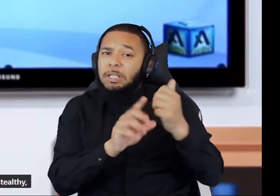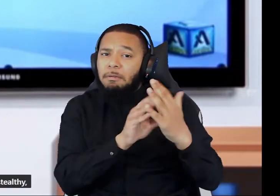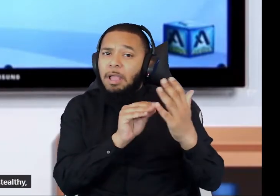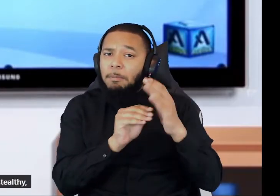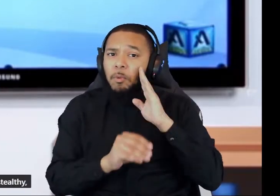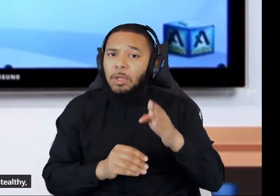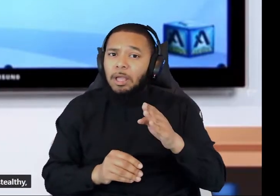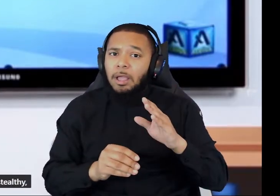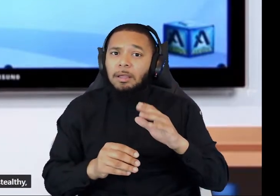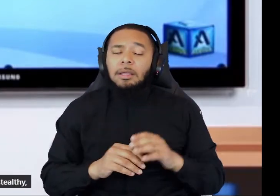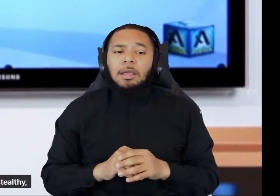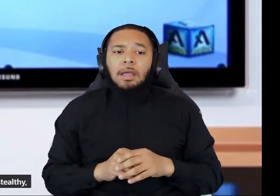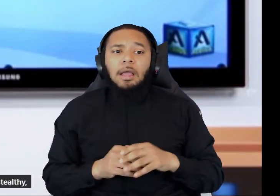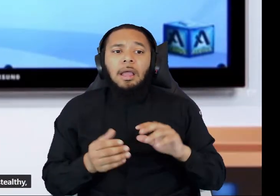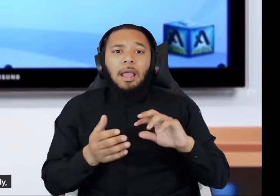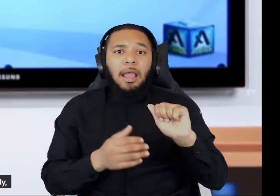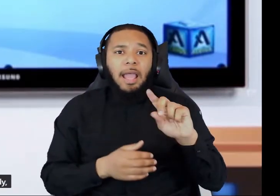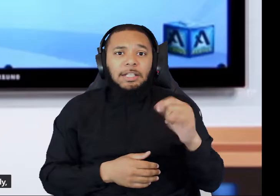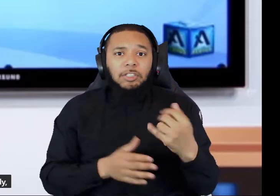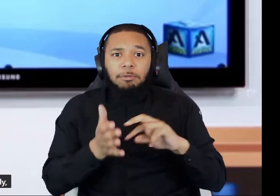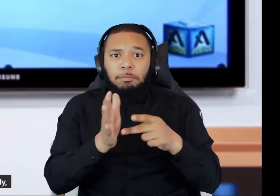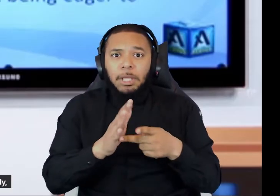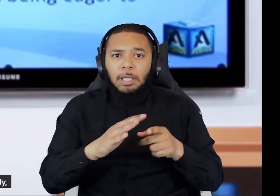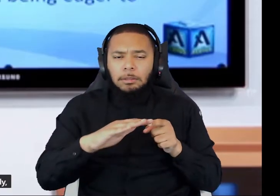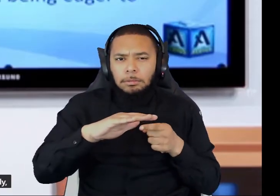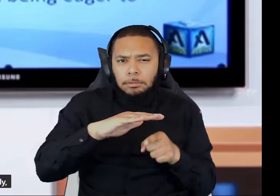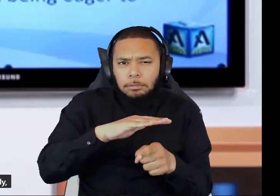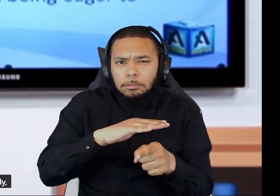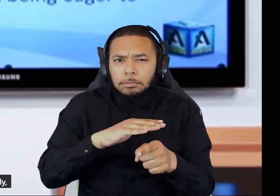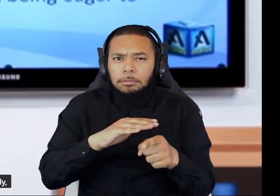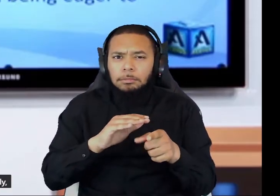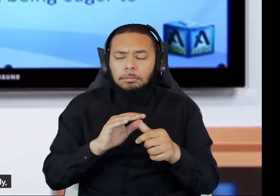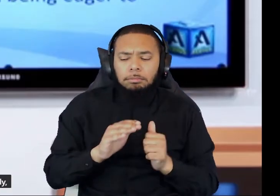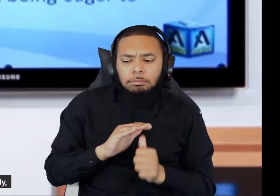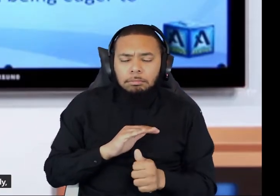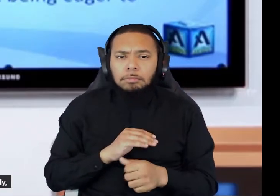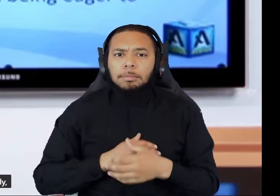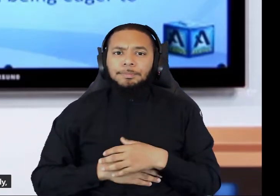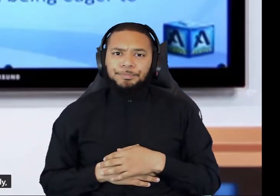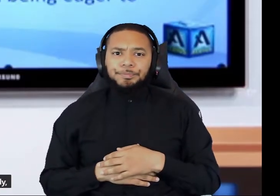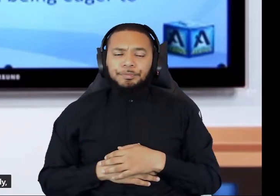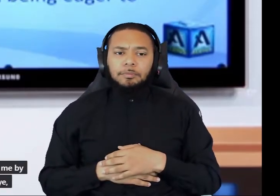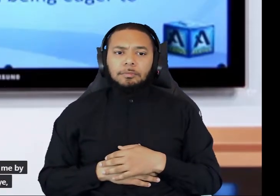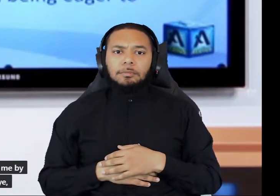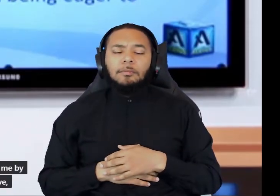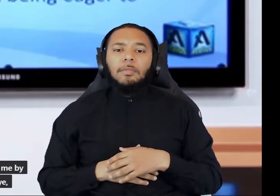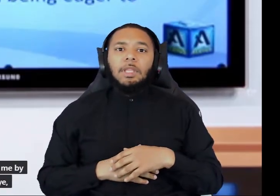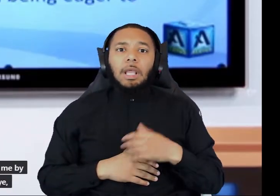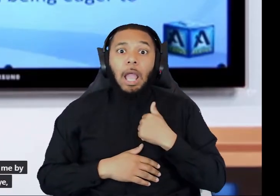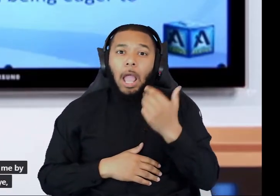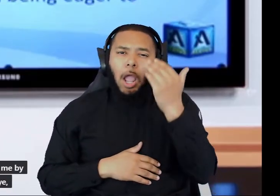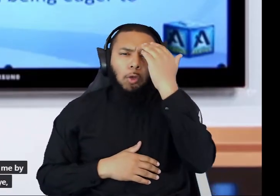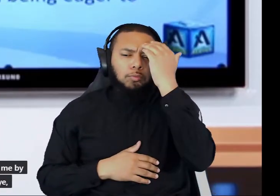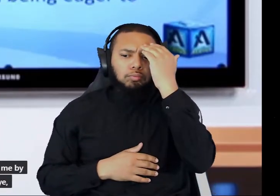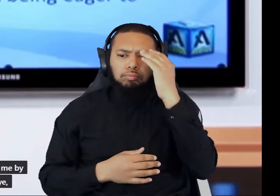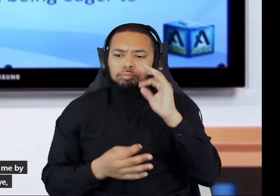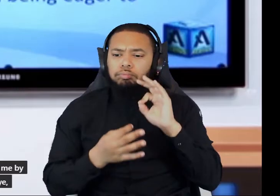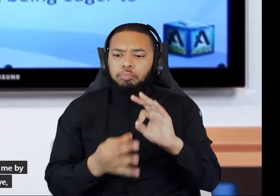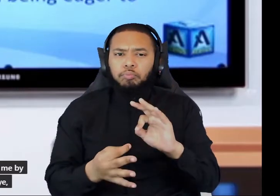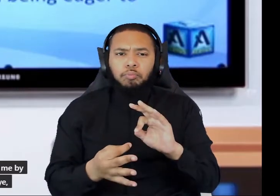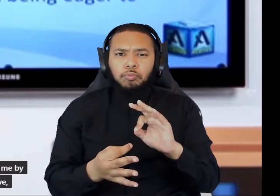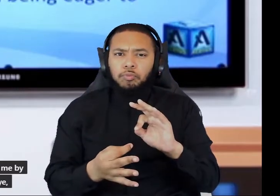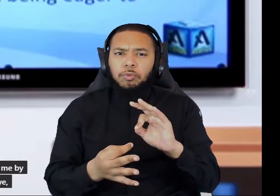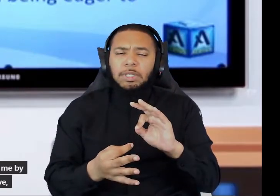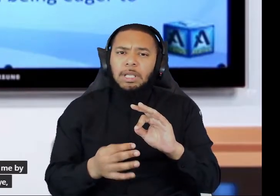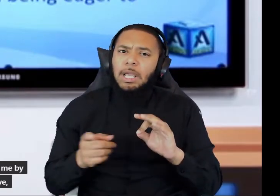adjective, and it means sly, stealthy, concealed. I knew it perfectly, and I knew he was trying to help me